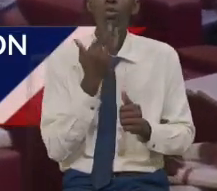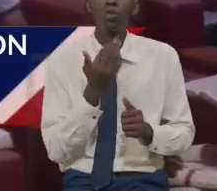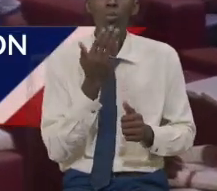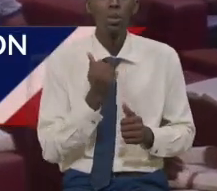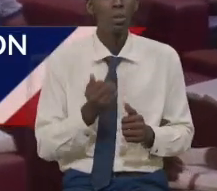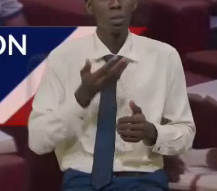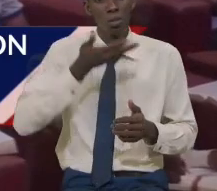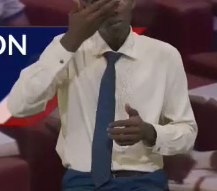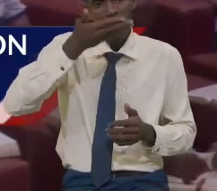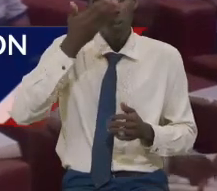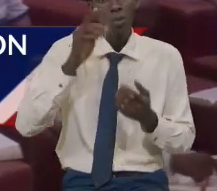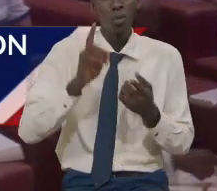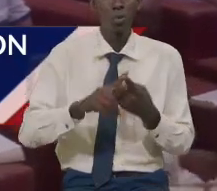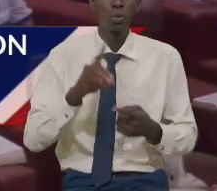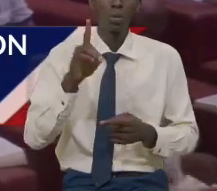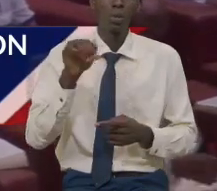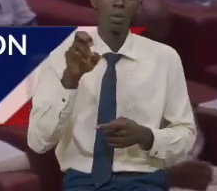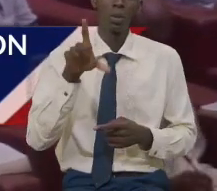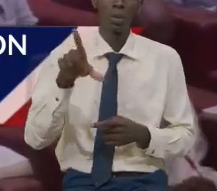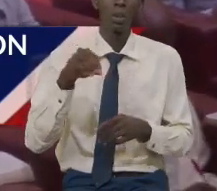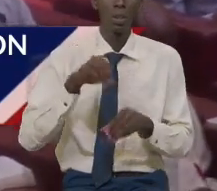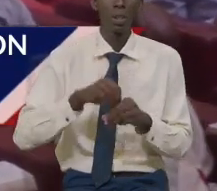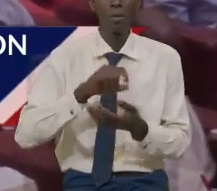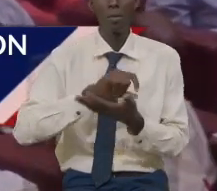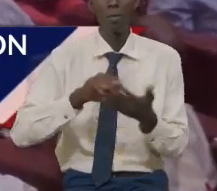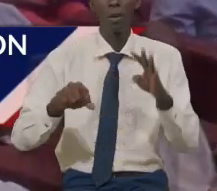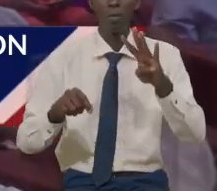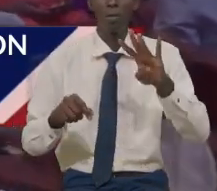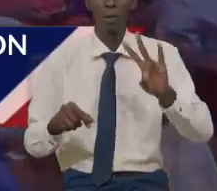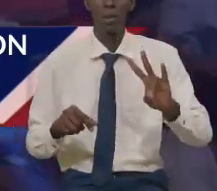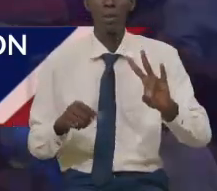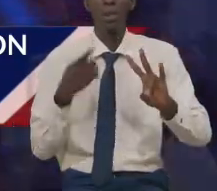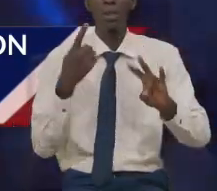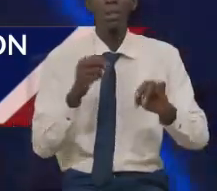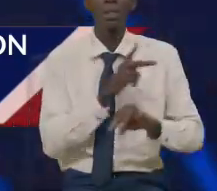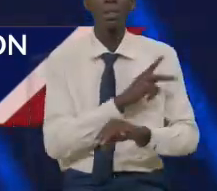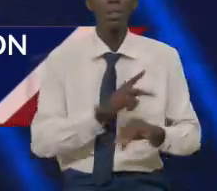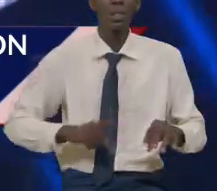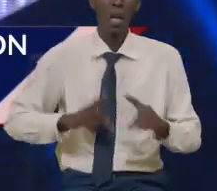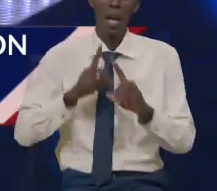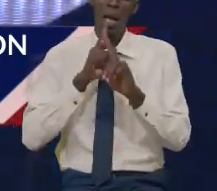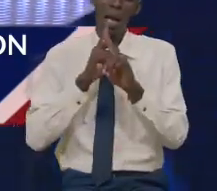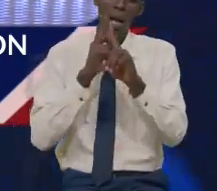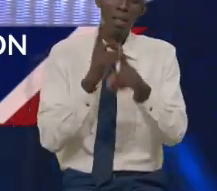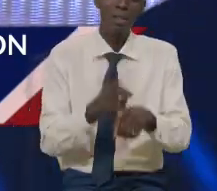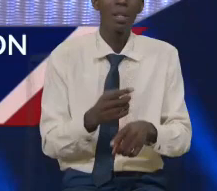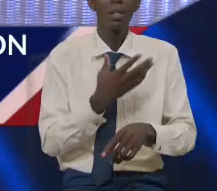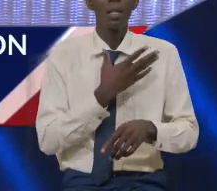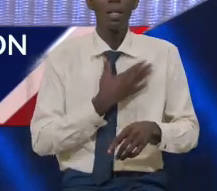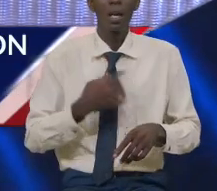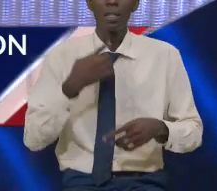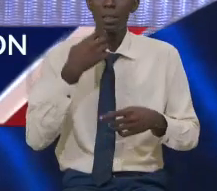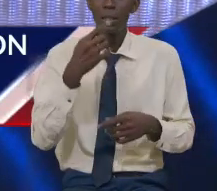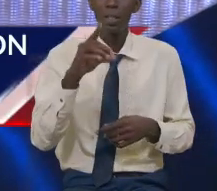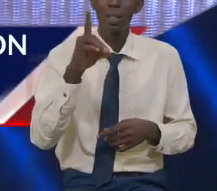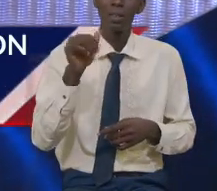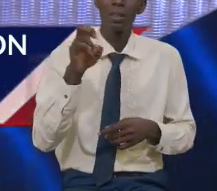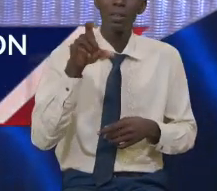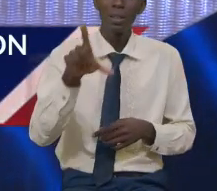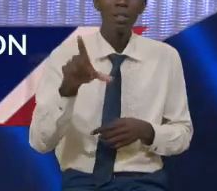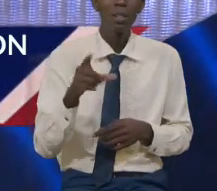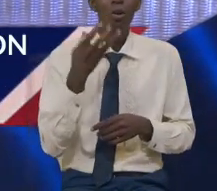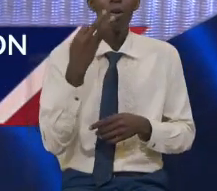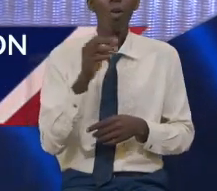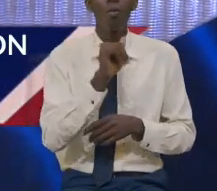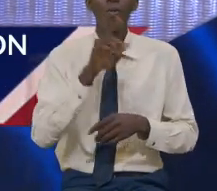Verse 47. In verse 47, the king answered unto Daniel and said, of